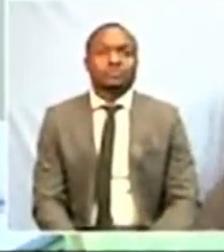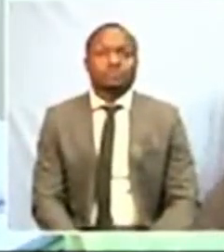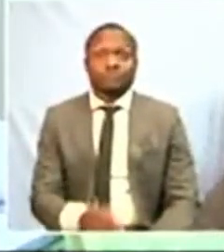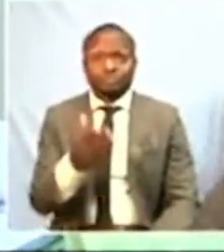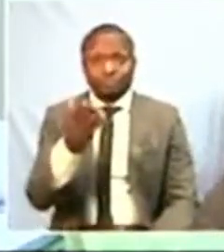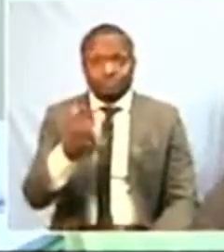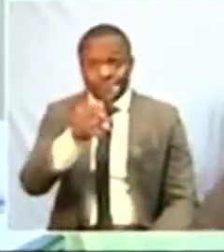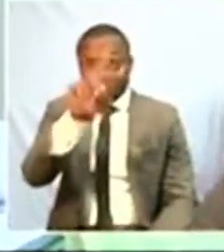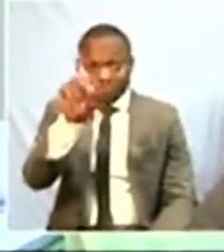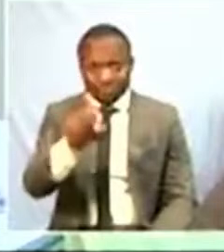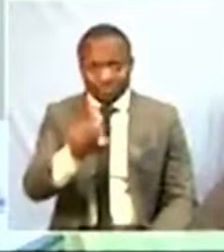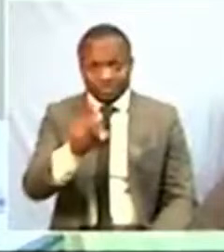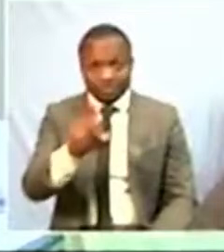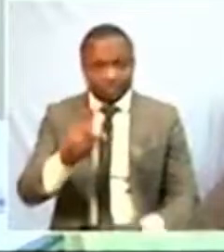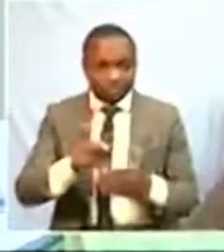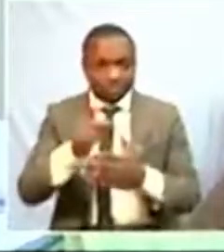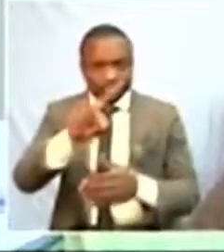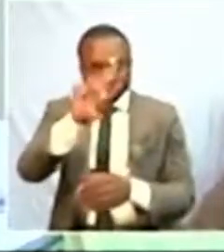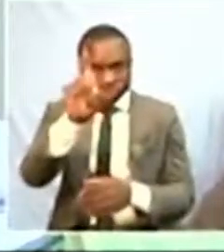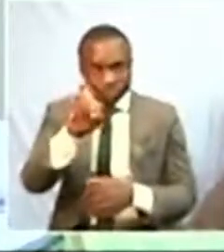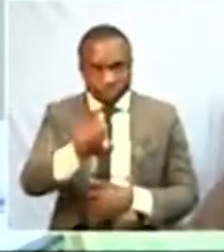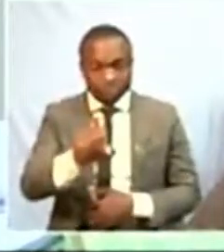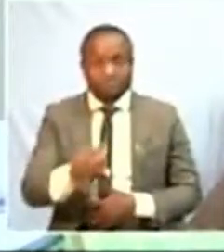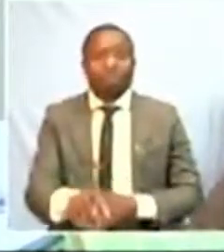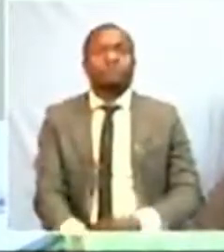question. Next question.